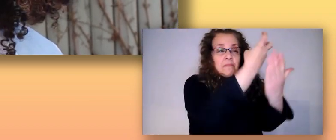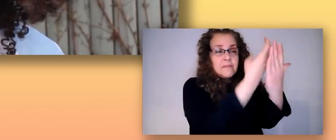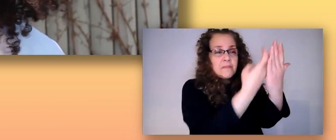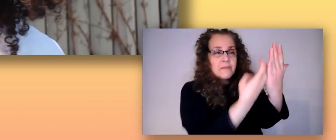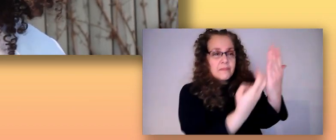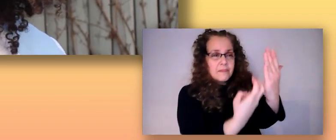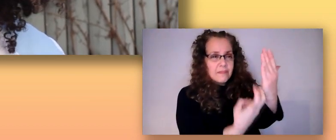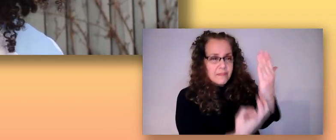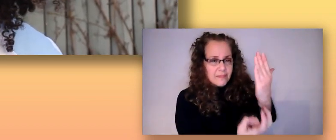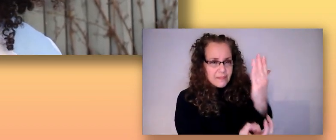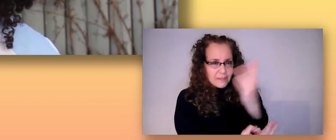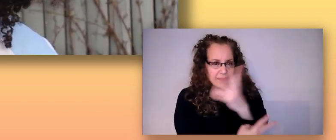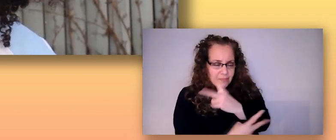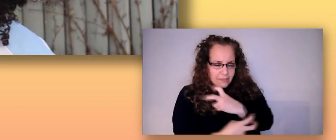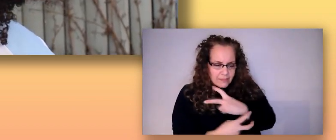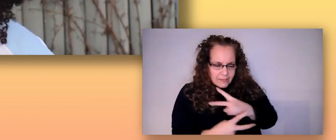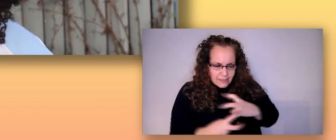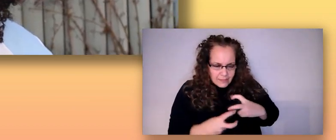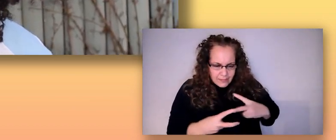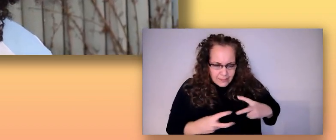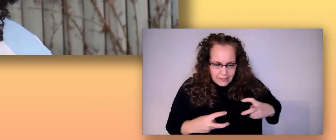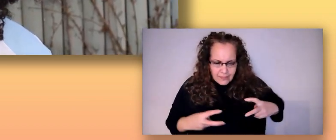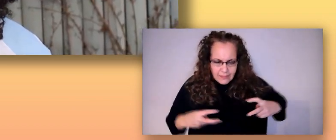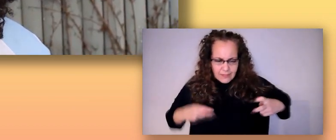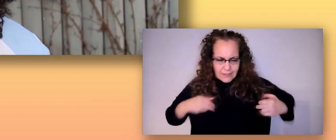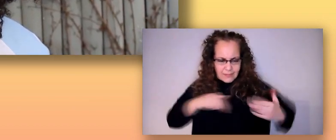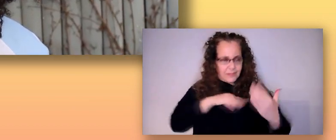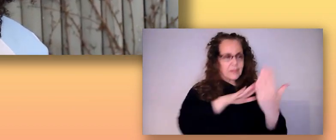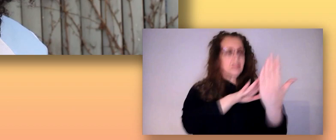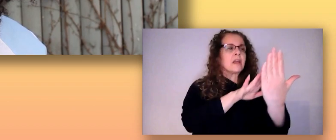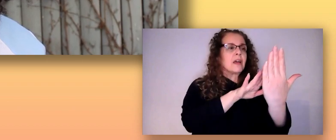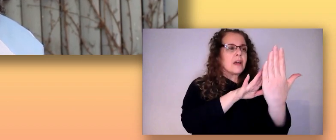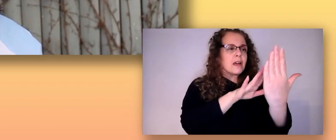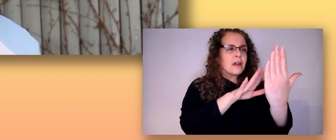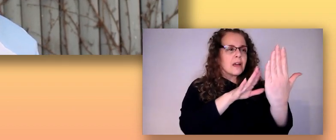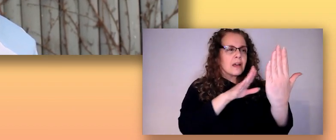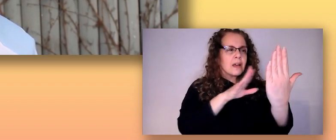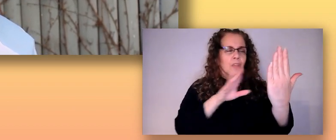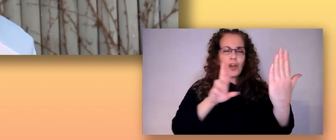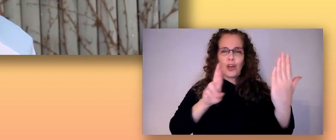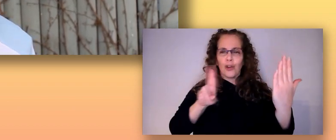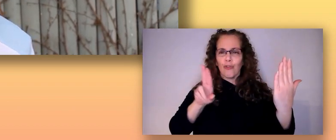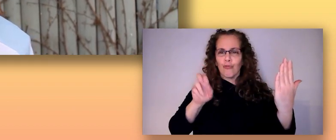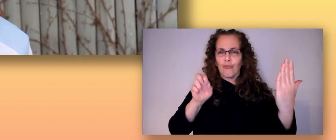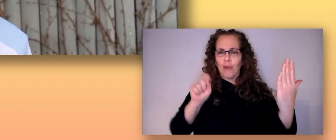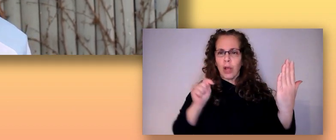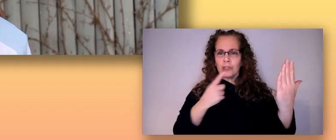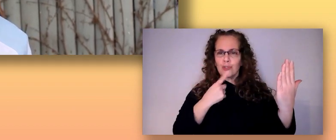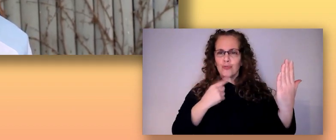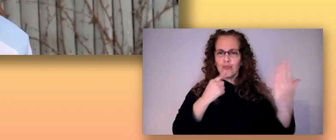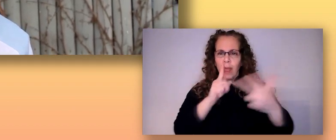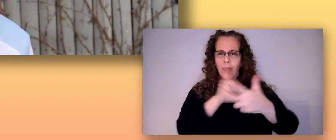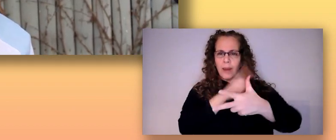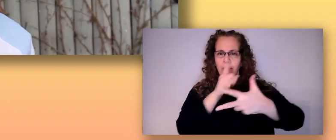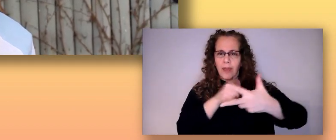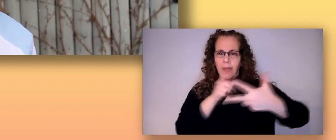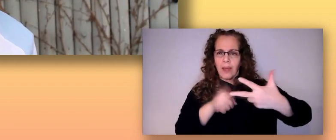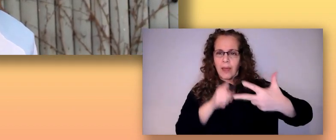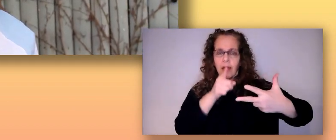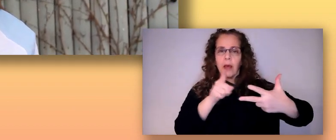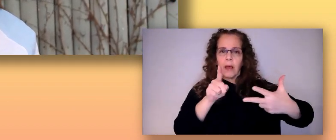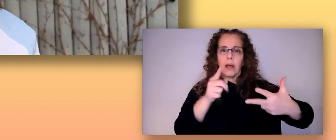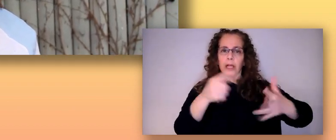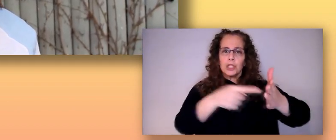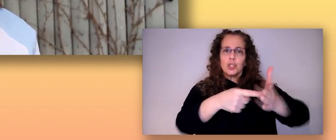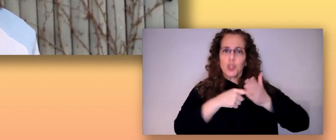We stood face to face with those threads, rust red, and she led me past the tangles right to their end.